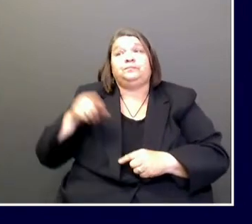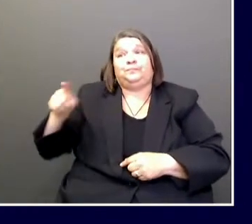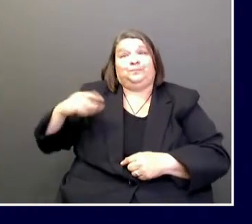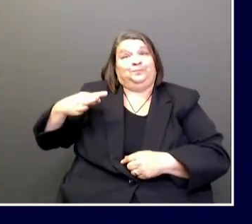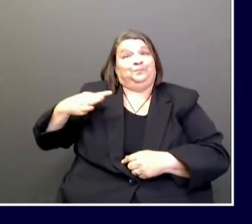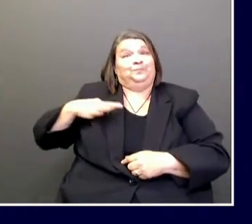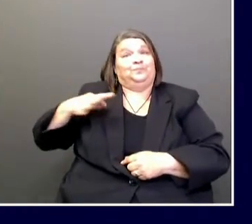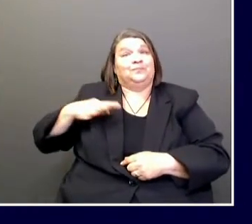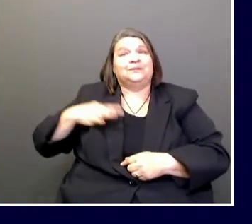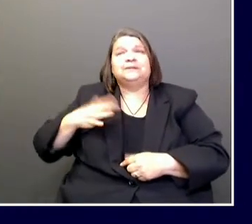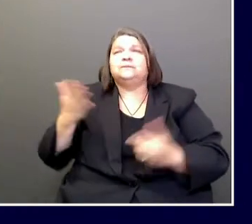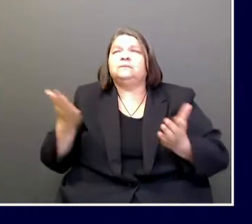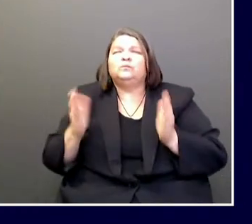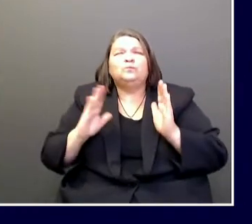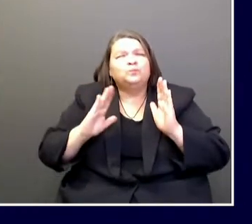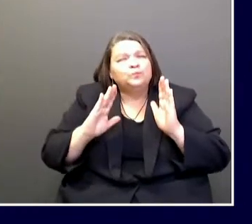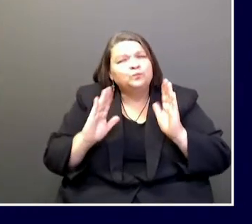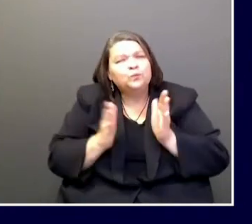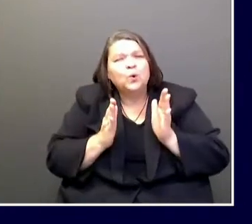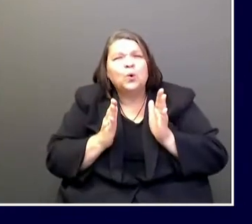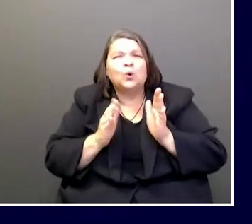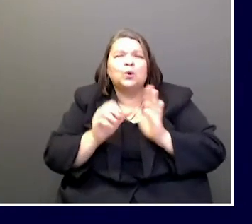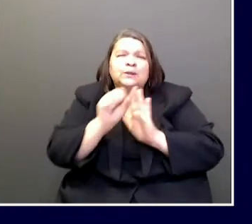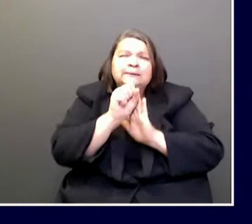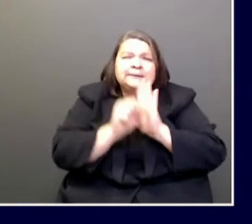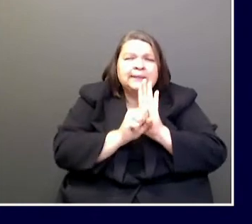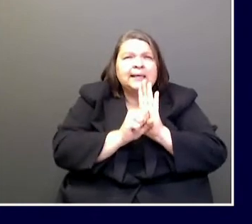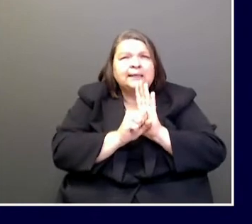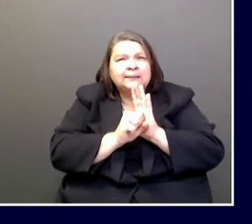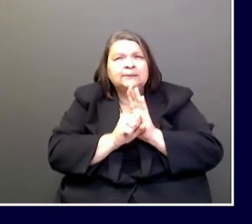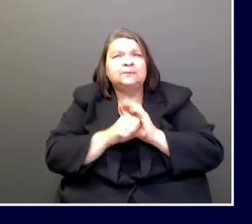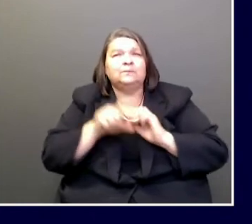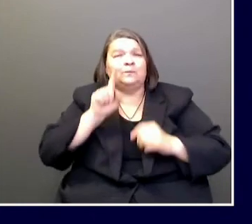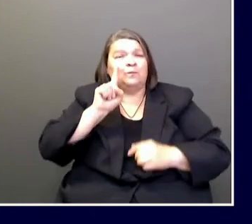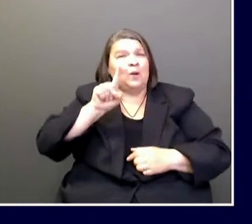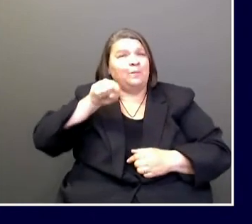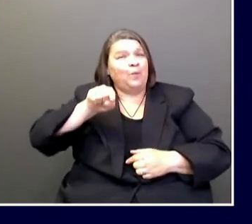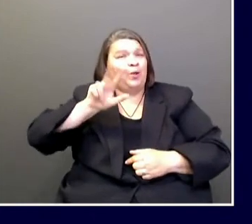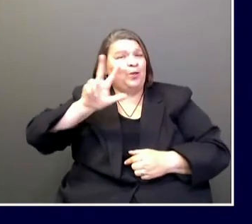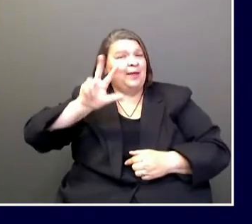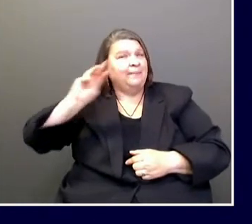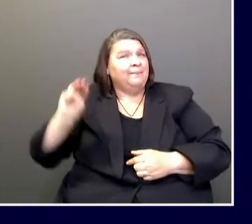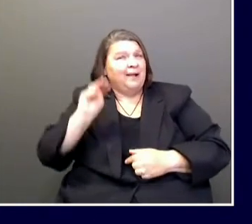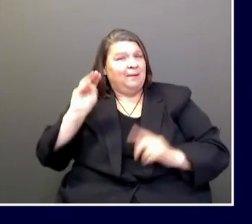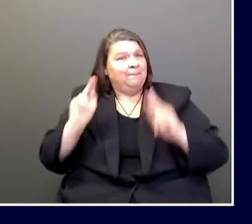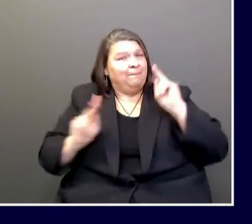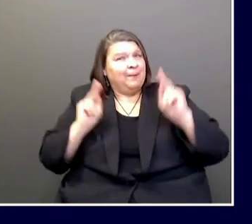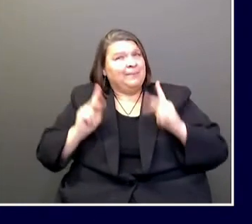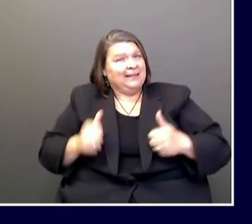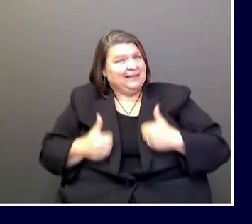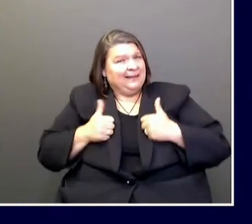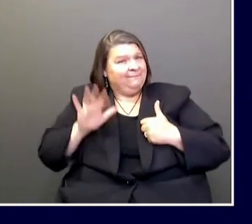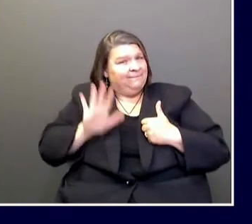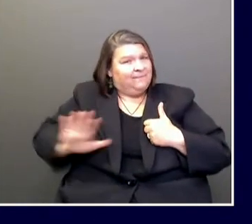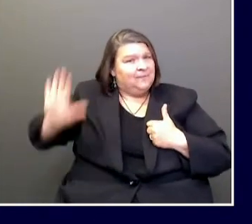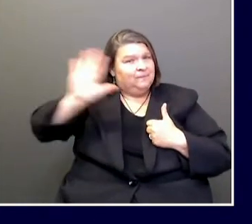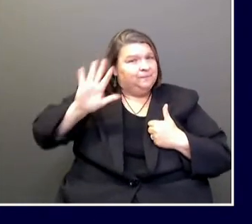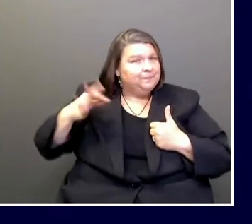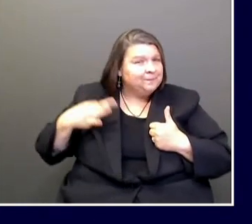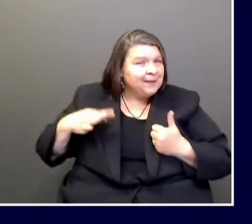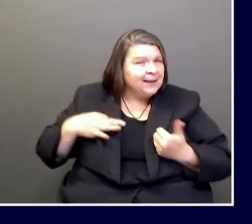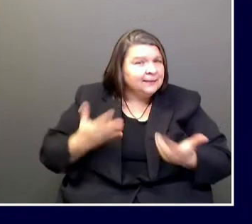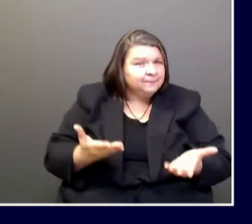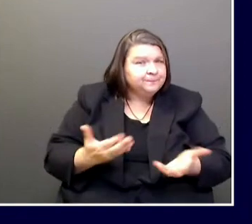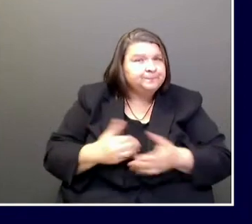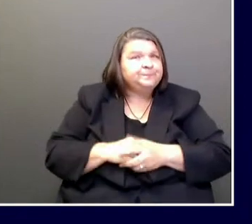state, particularly in terms of our population. But sometimes what that can mean is that small fluctuations in the number of